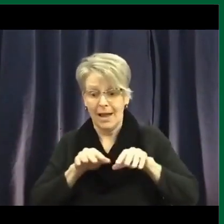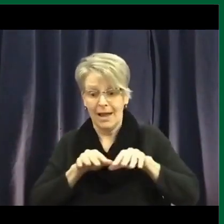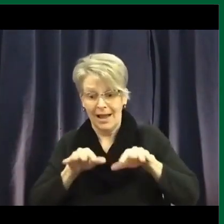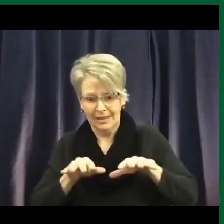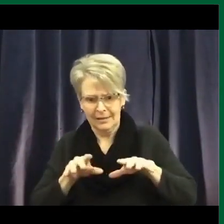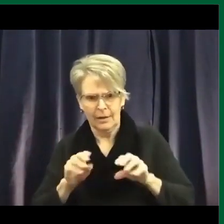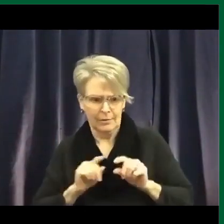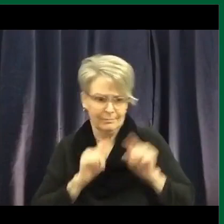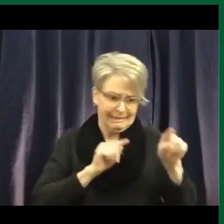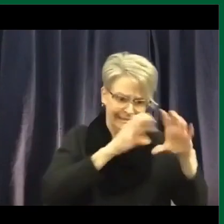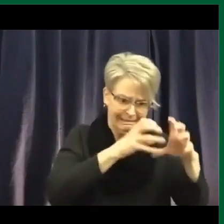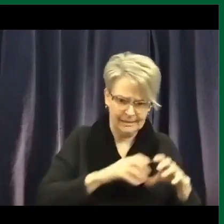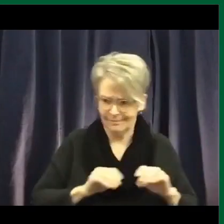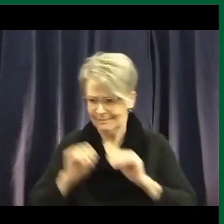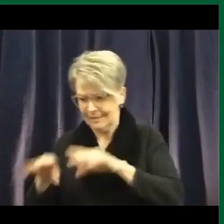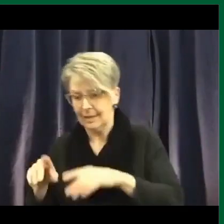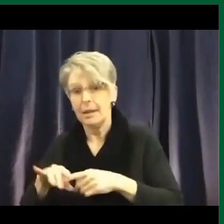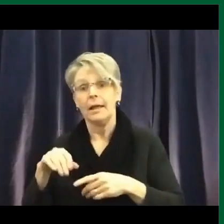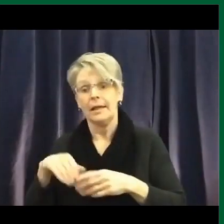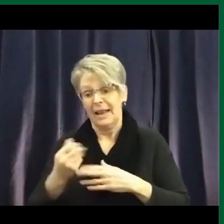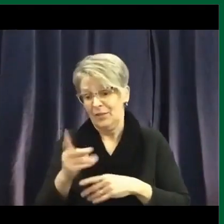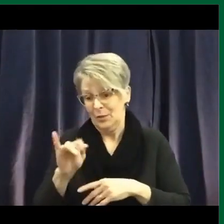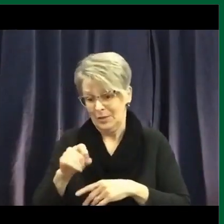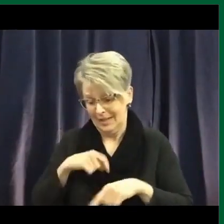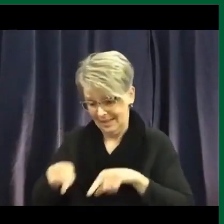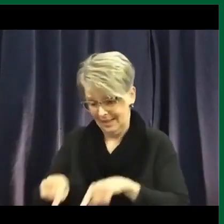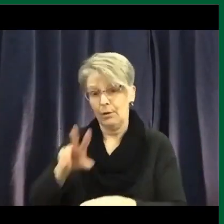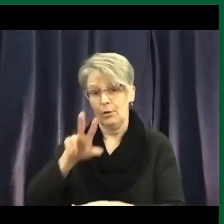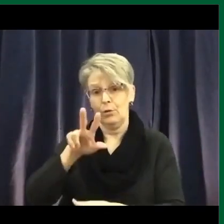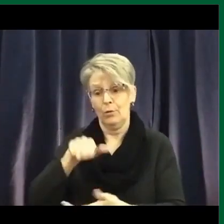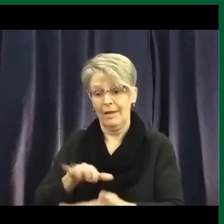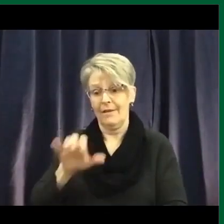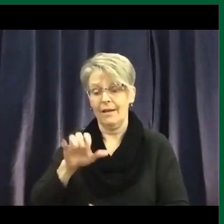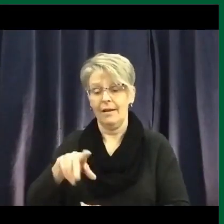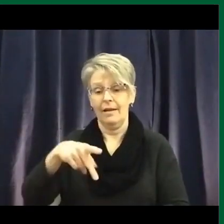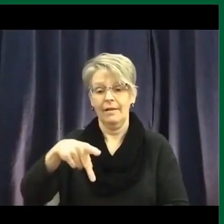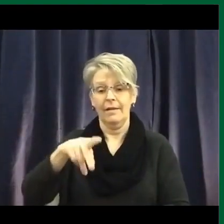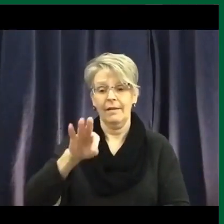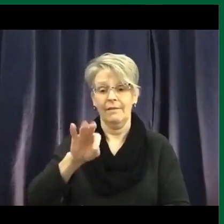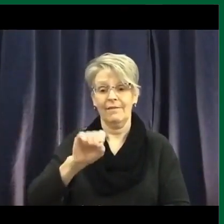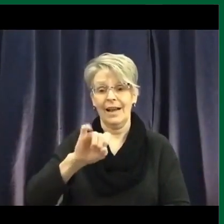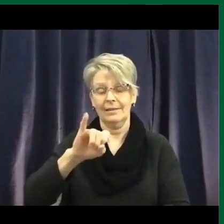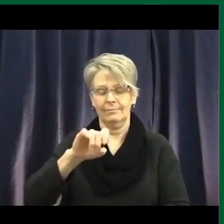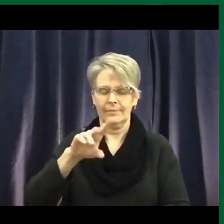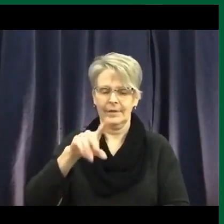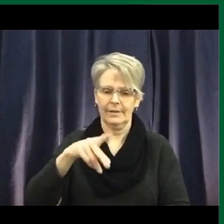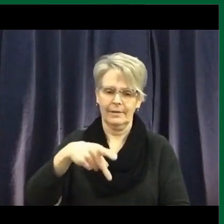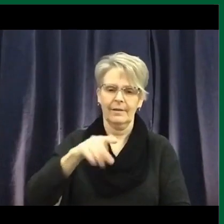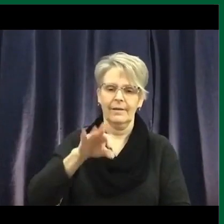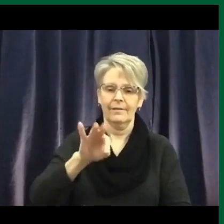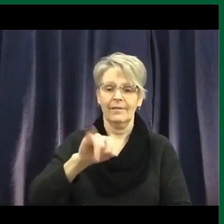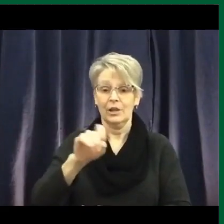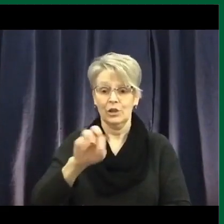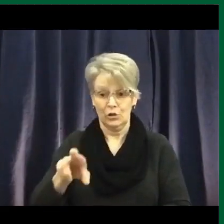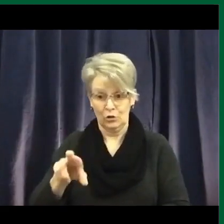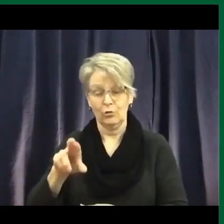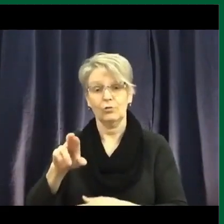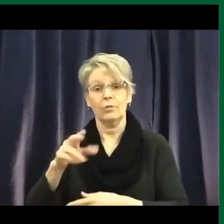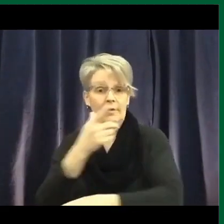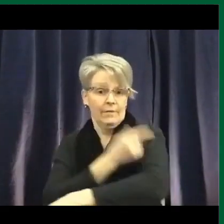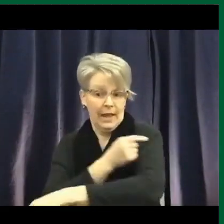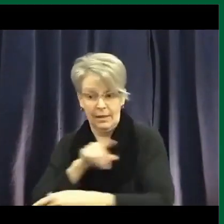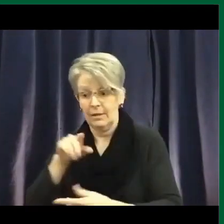to, in the next number of days, deploy not only the 3,500 Pfizer vaccines that have arrived or are arriving this week in Regina,